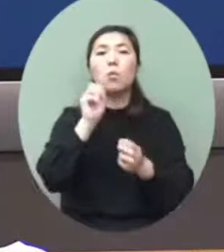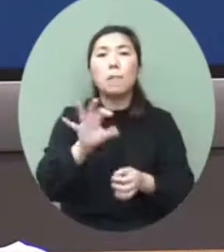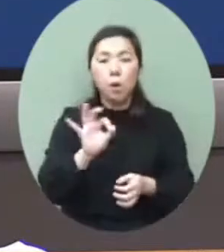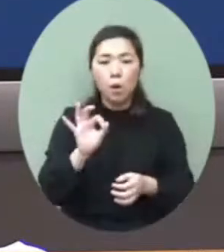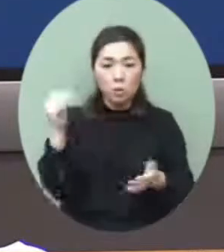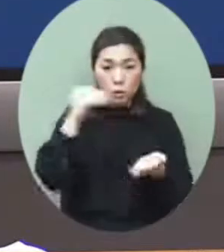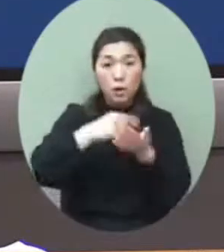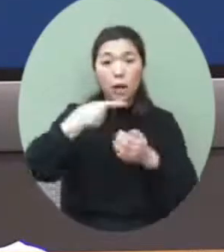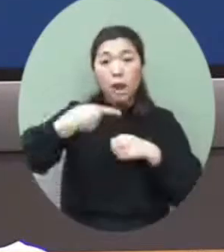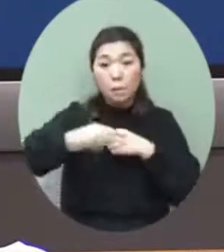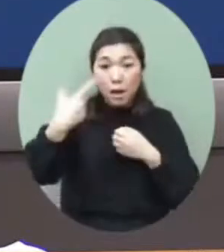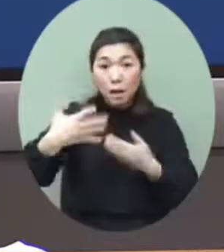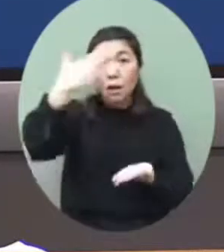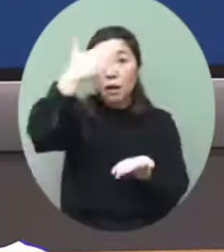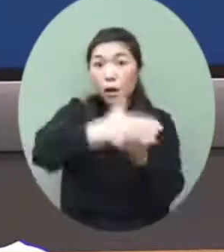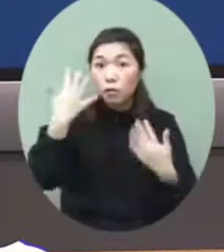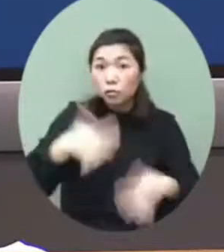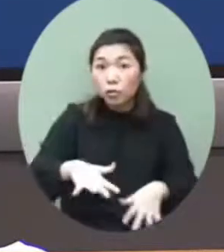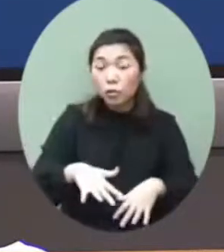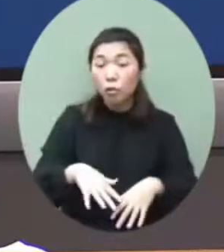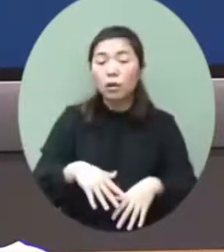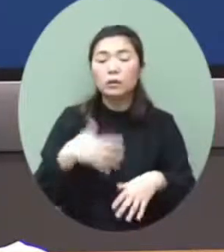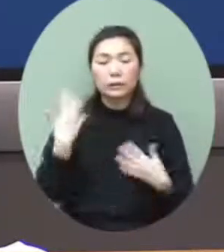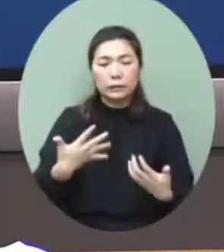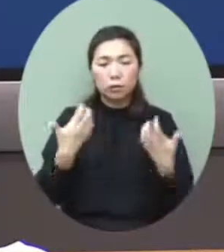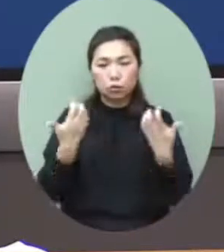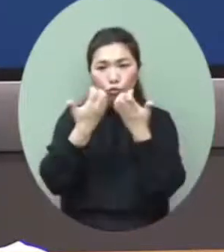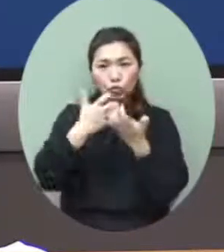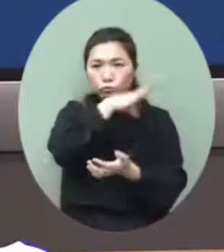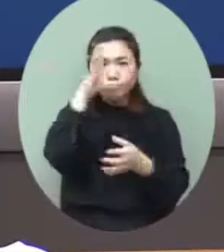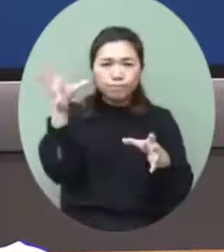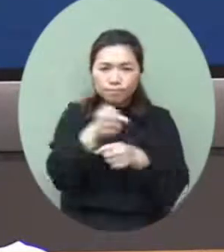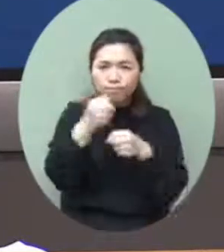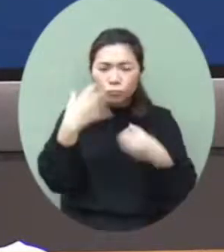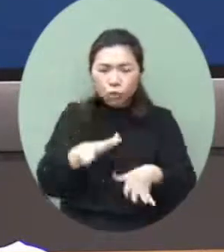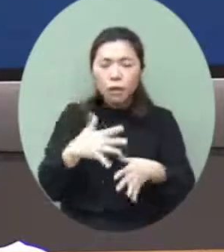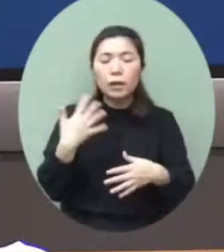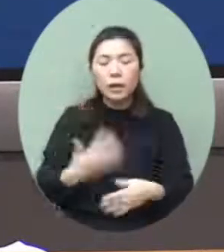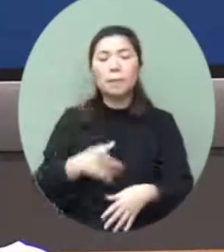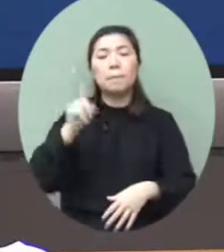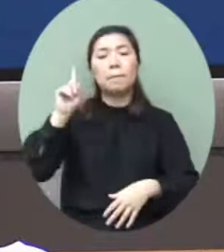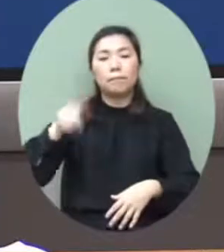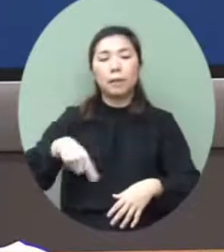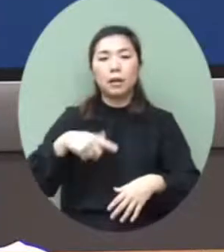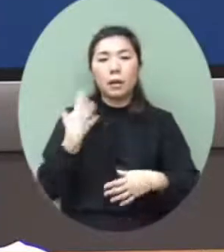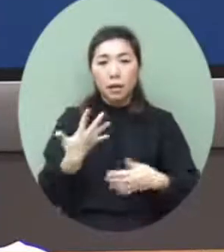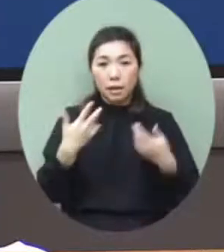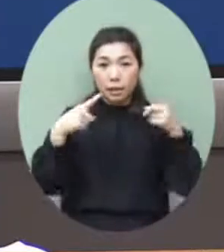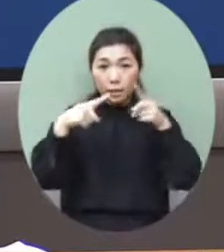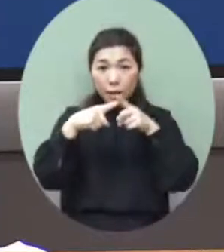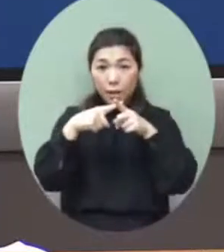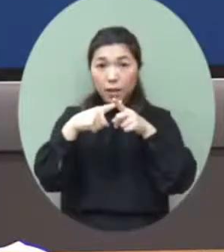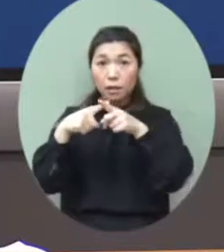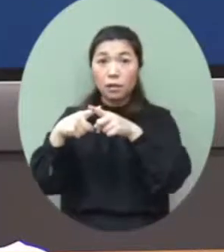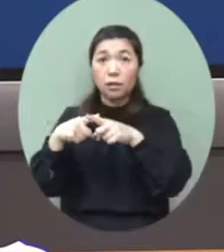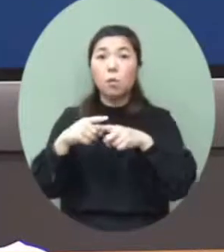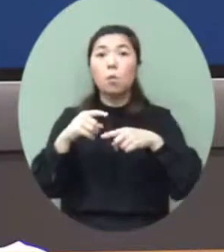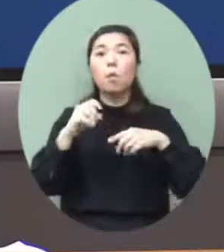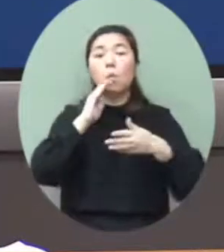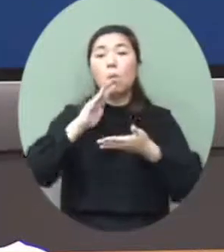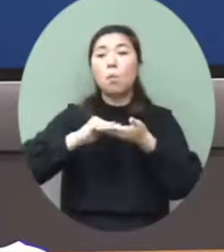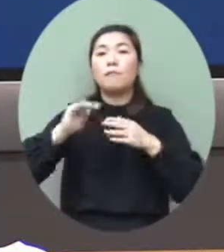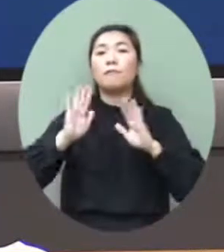meaningful to issue an update every day. As of Monday, we have compiled the number